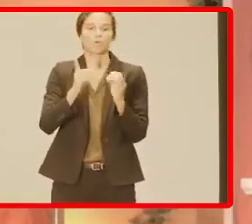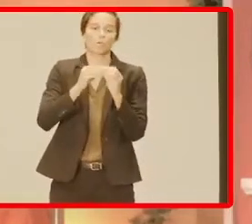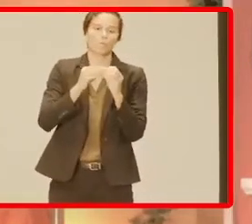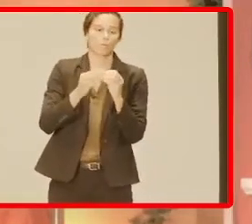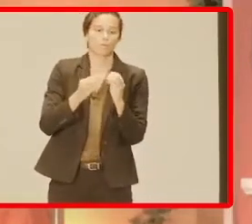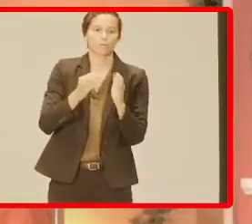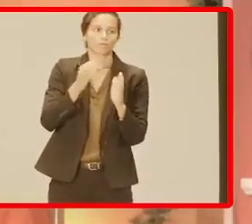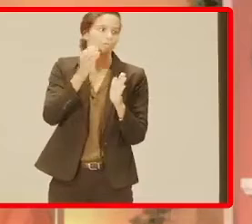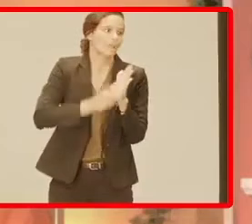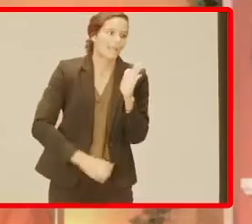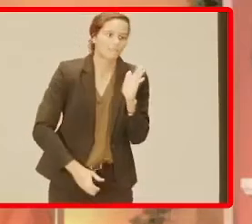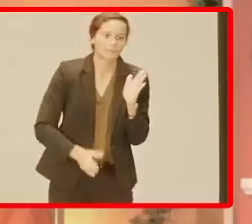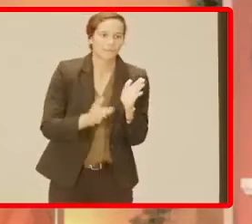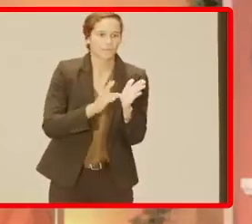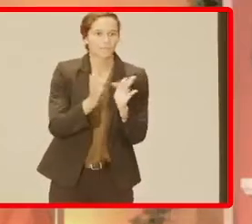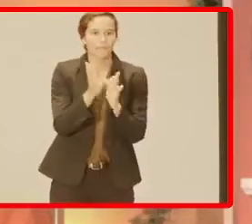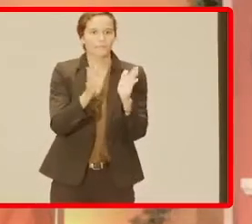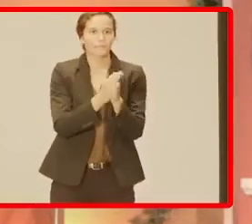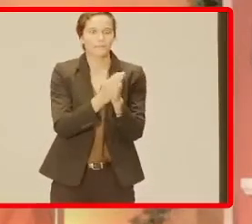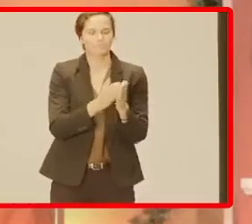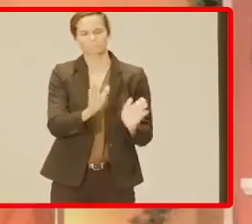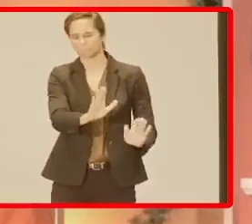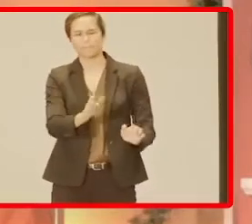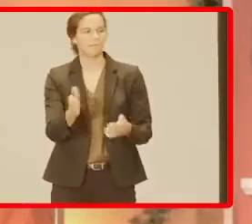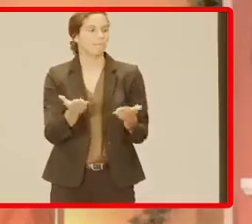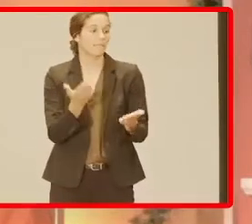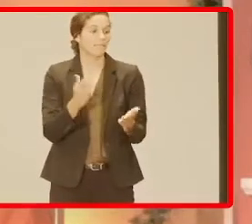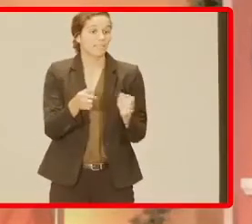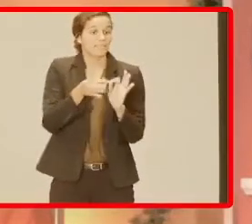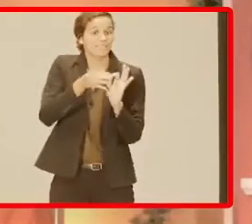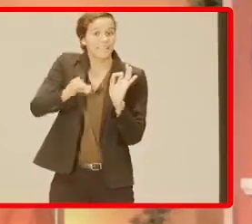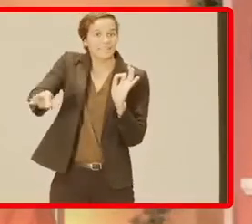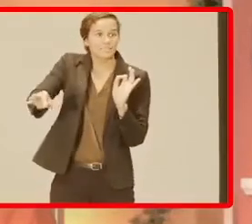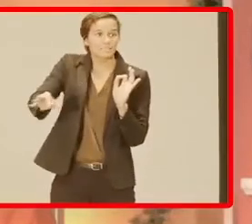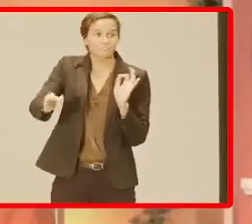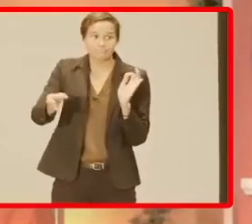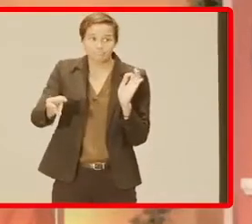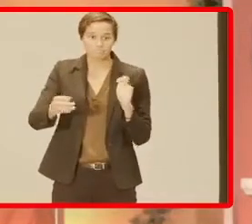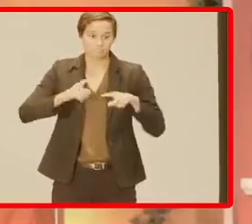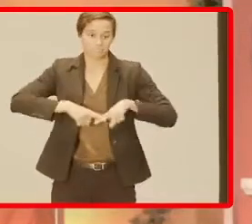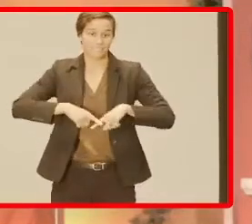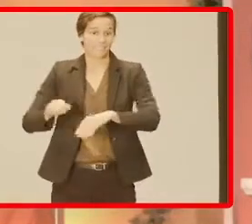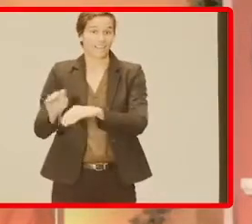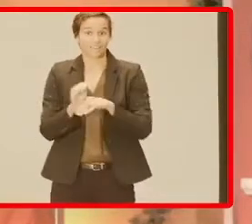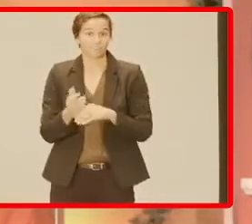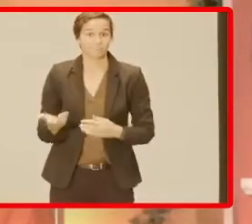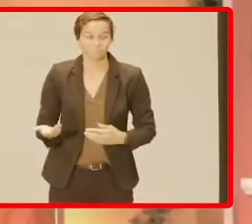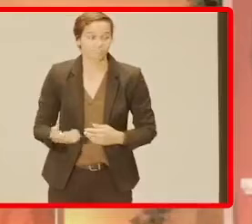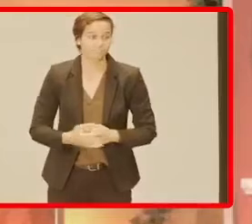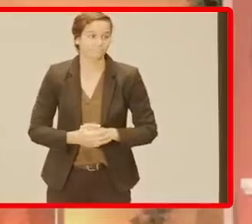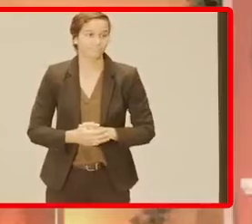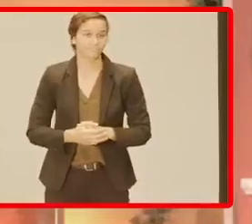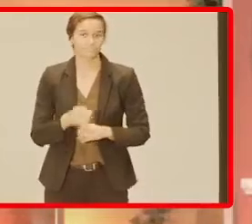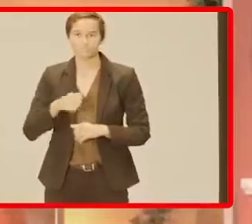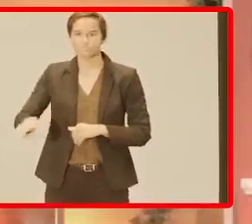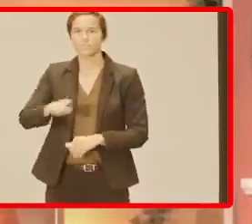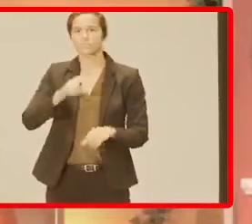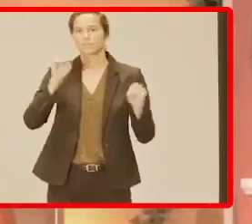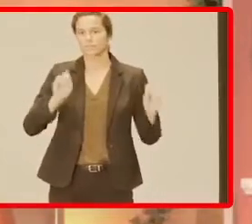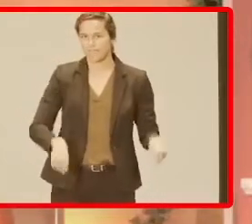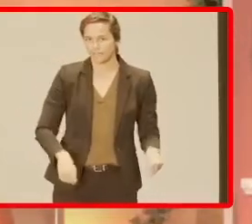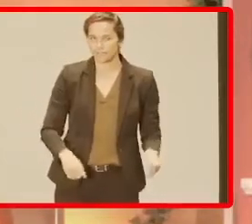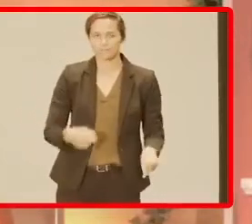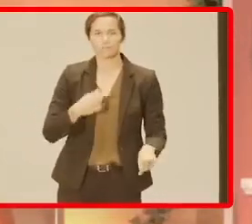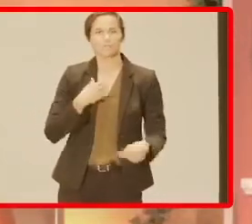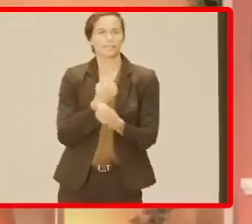chapter, maybe it's one more sentence on certain nights when I'm tired. But you all can do it. We all love you guys.